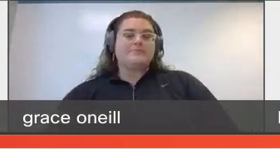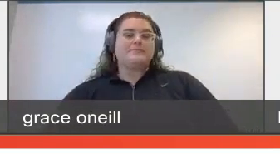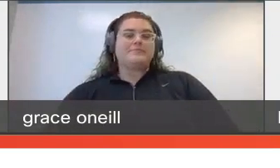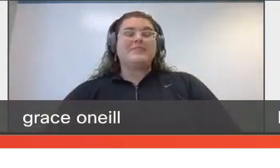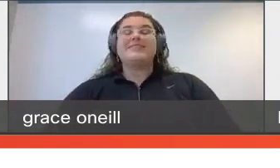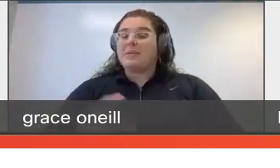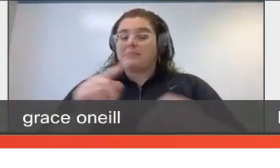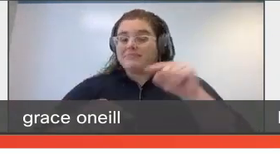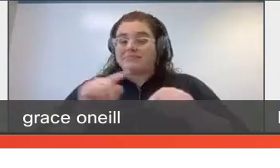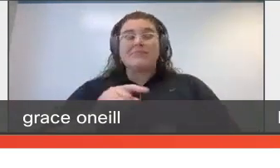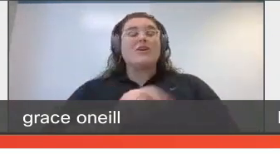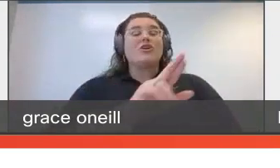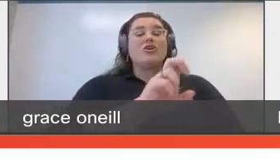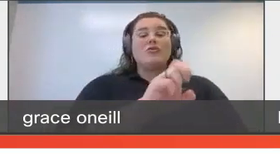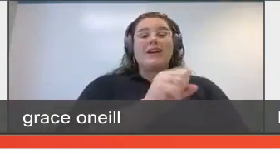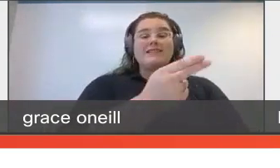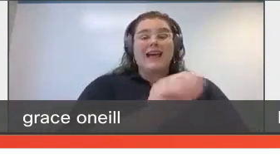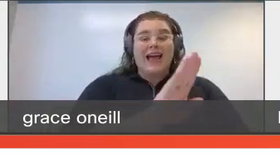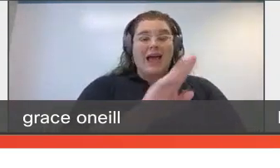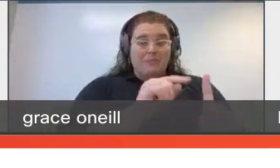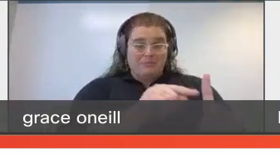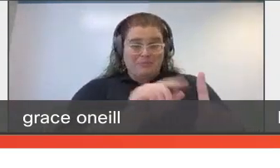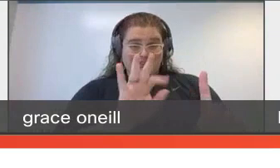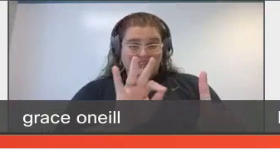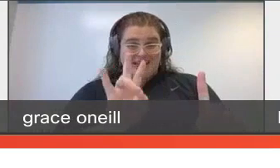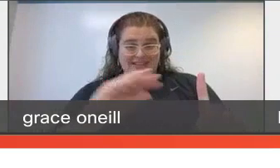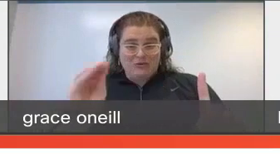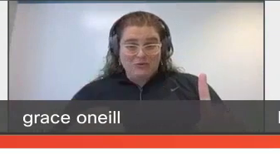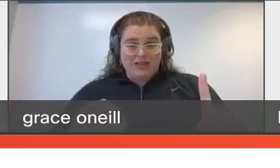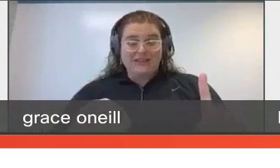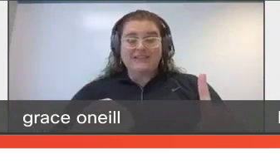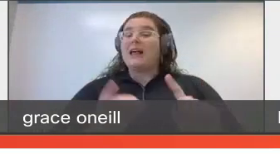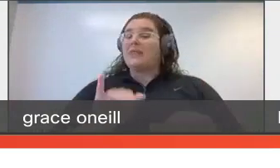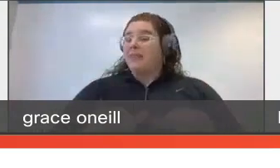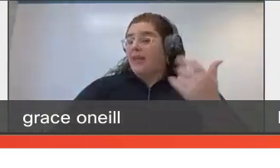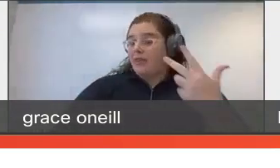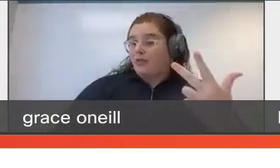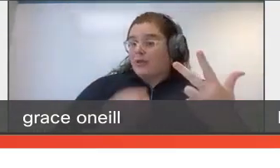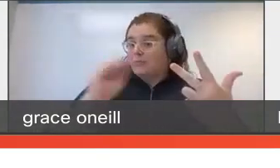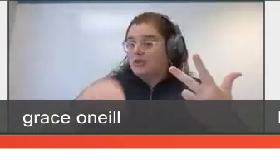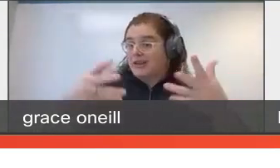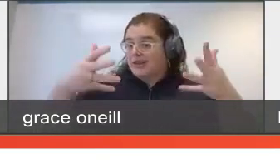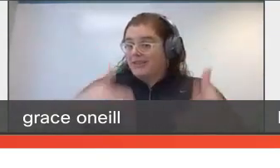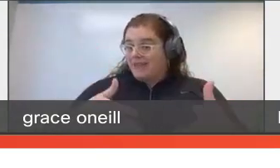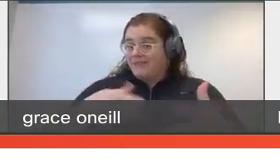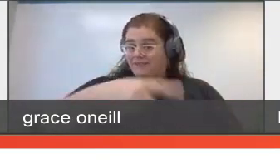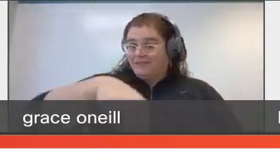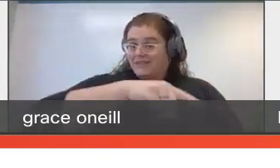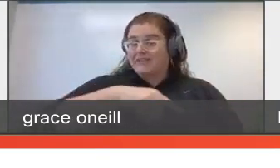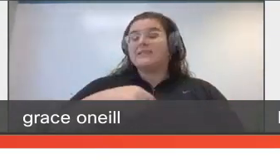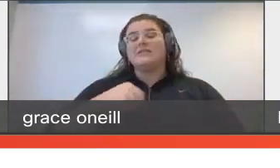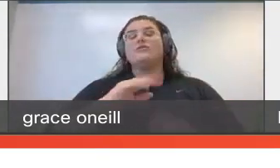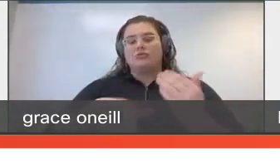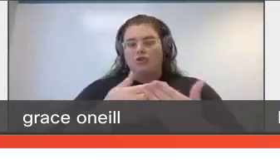of the people in residential habilitation who have not been vaccinated are in people who are in residential